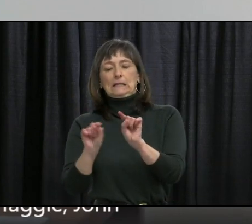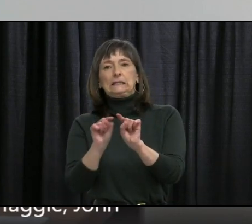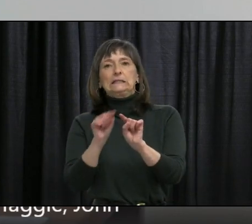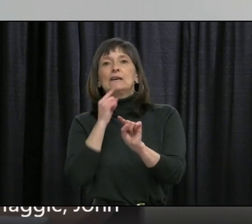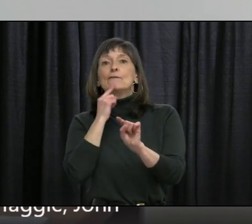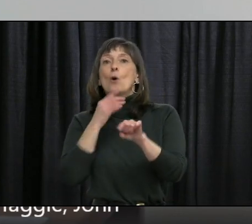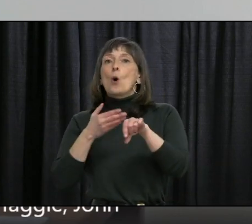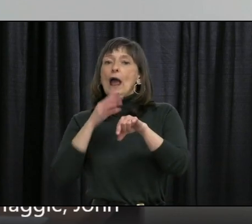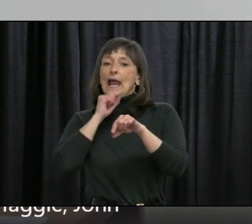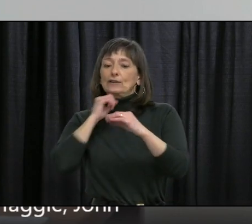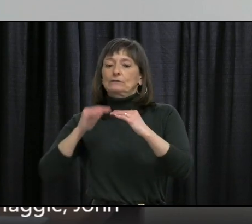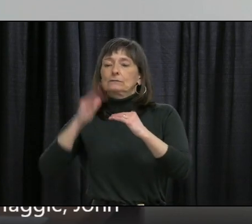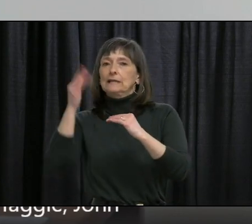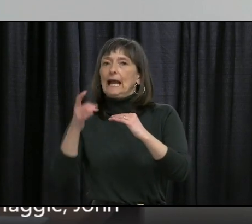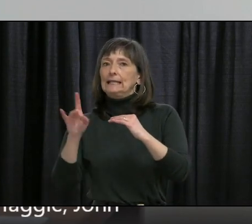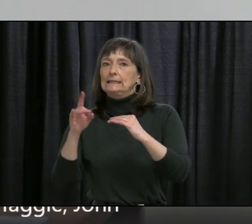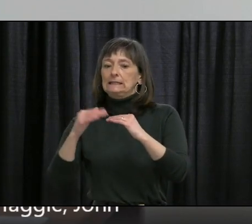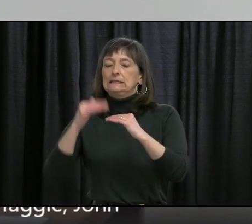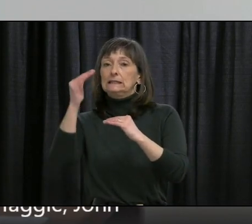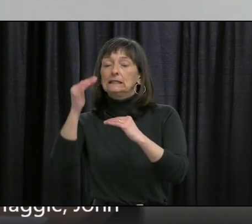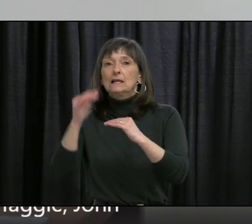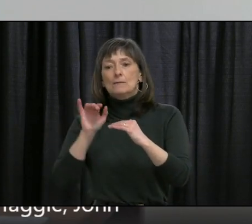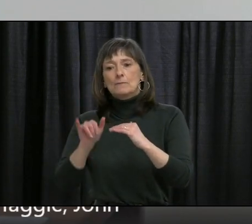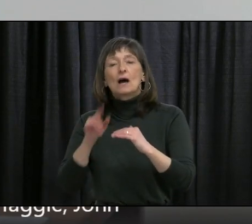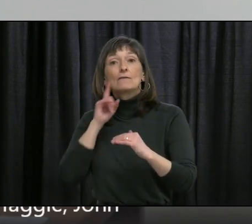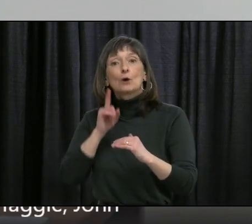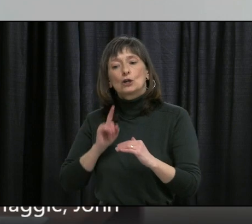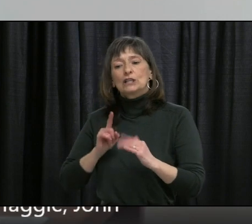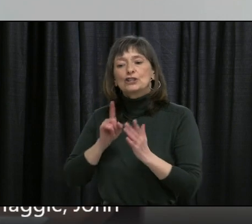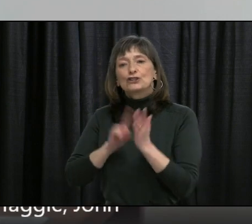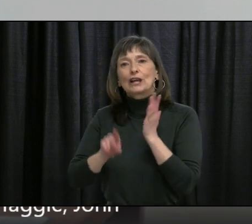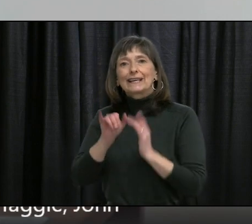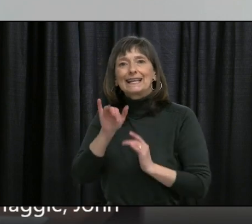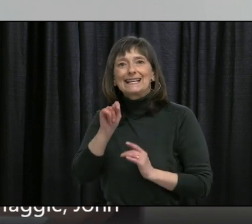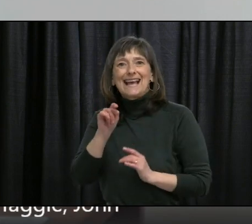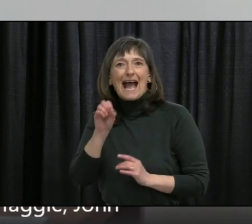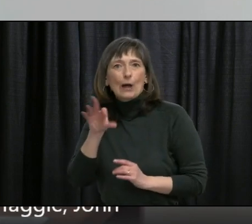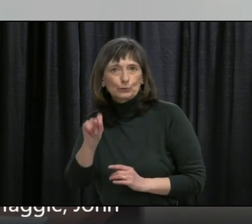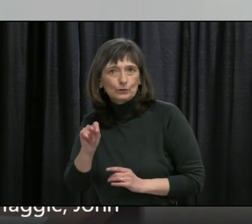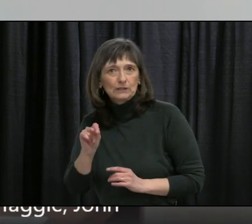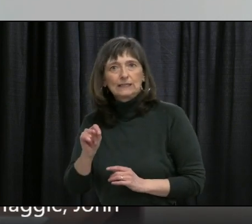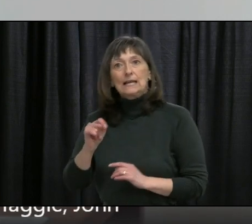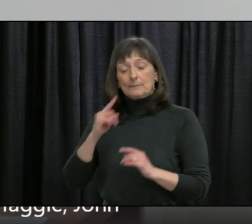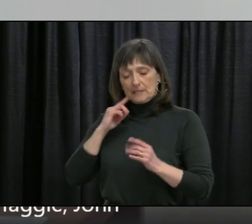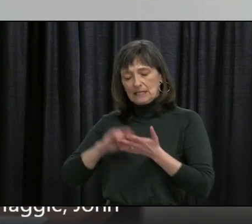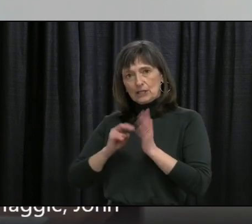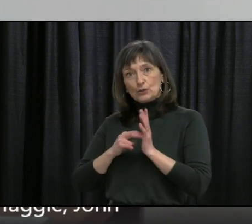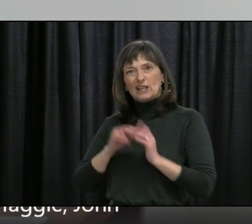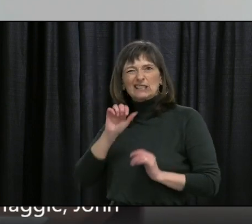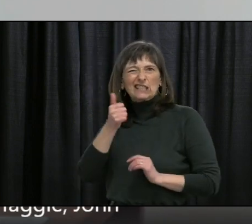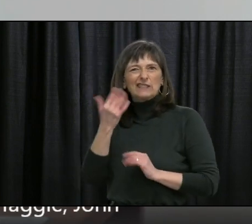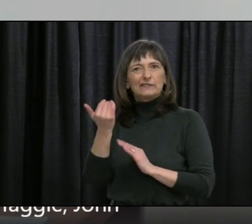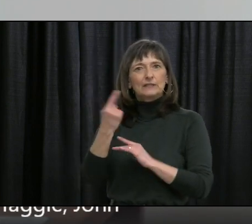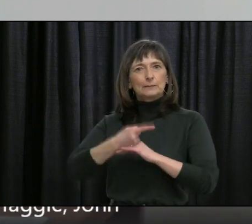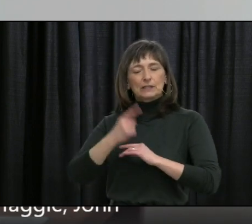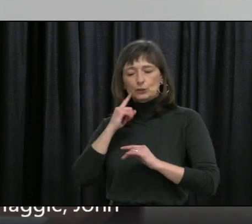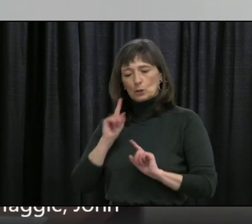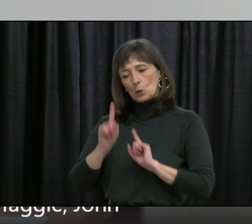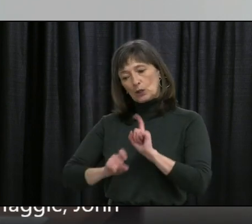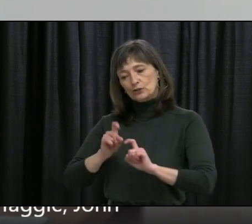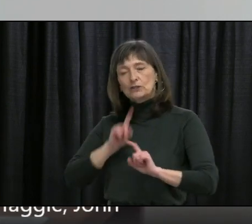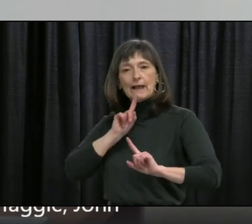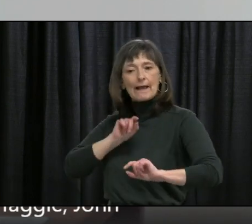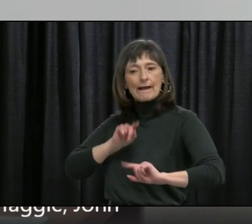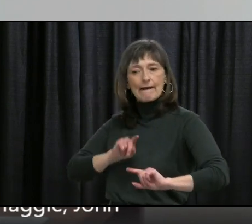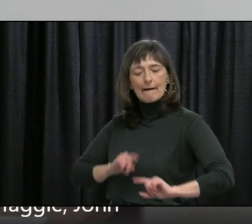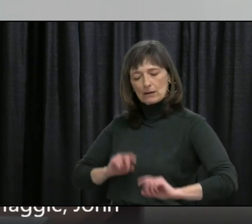but it's essentially a self-assessment tool. You can walk through it in a matter of 10 or 15 minutes, and at the end of